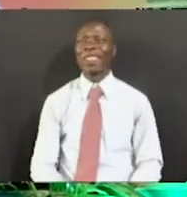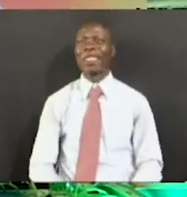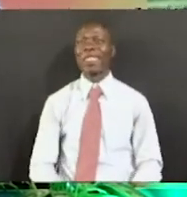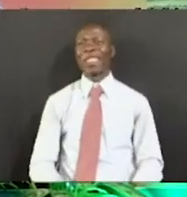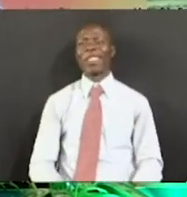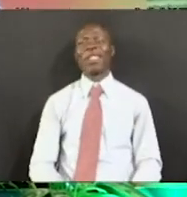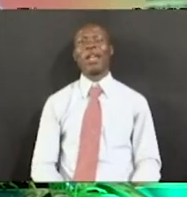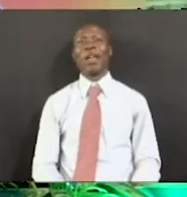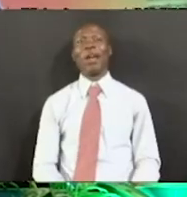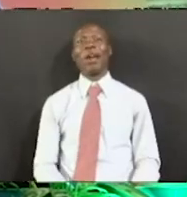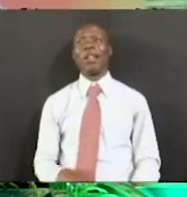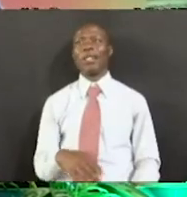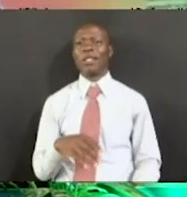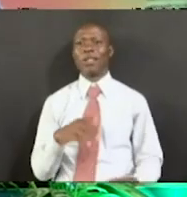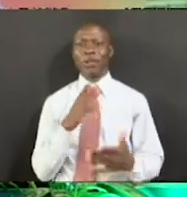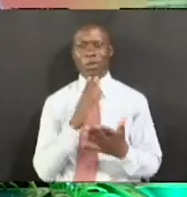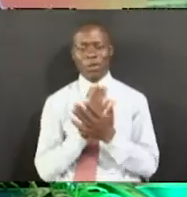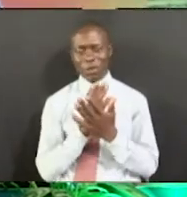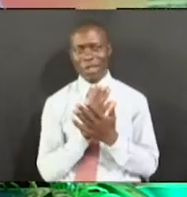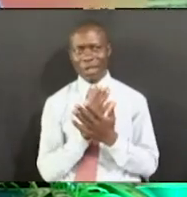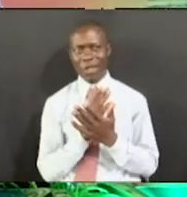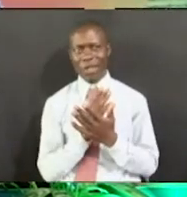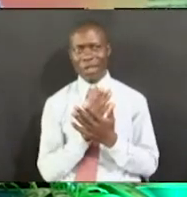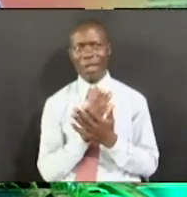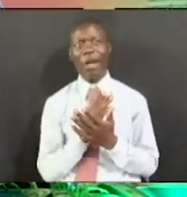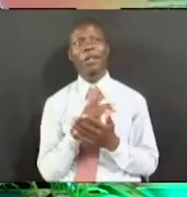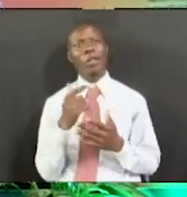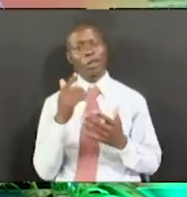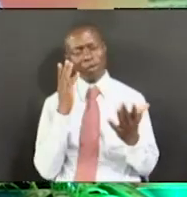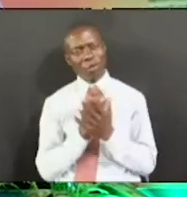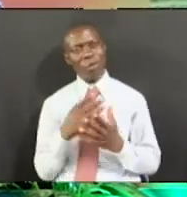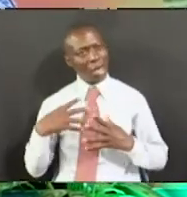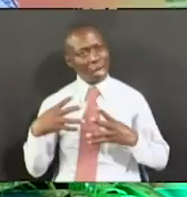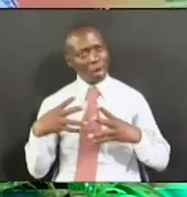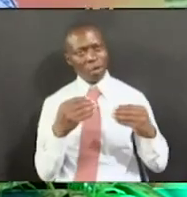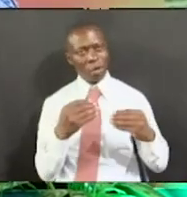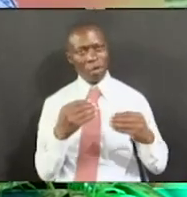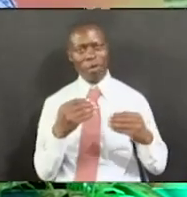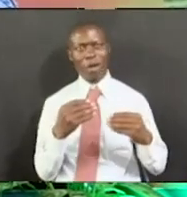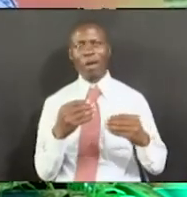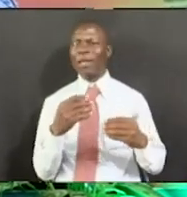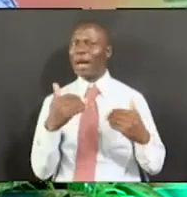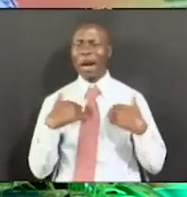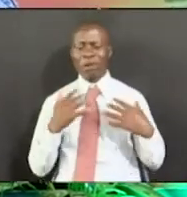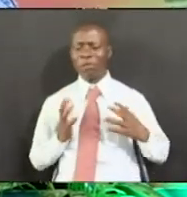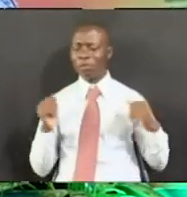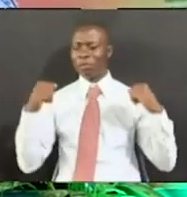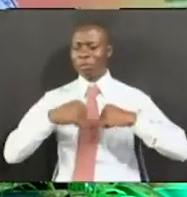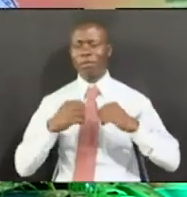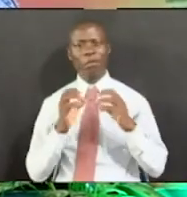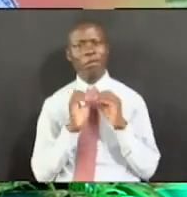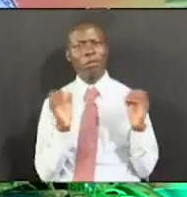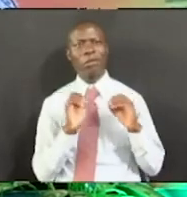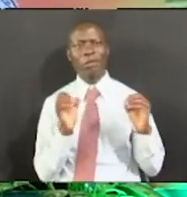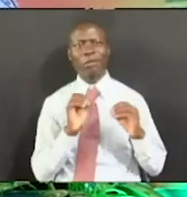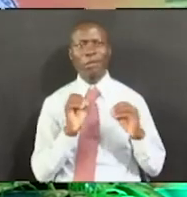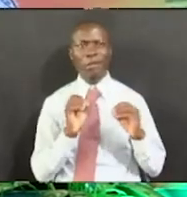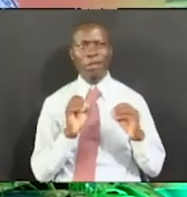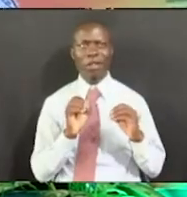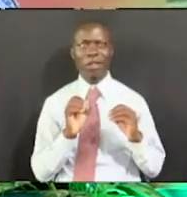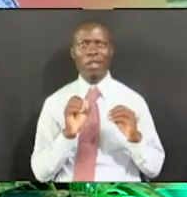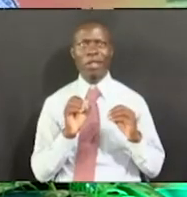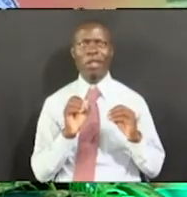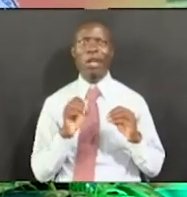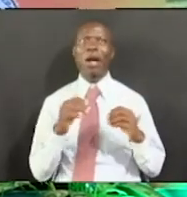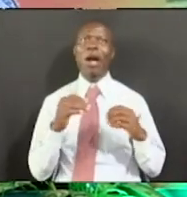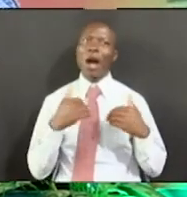I went all the way. The way I was. I didn't have the best suit, but I was going. I decided to go anyway. I didn't have